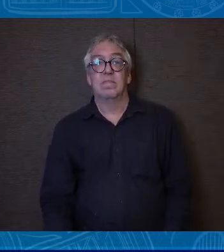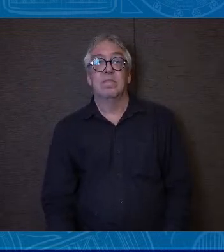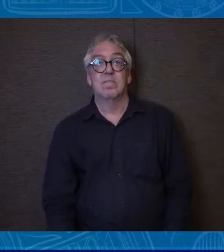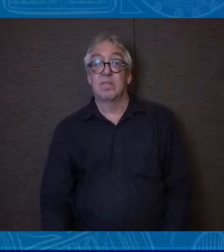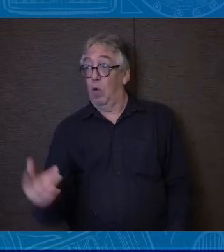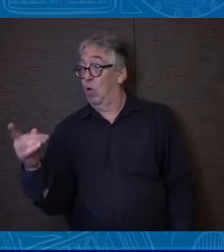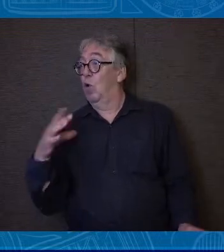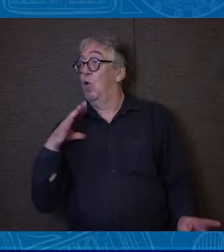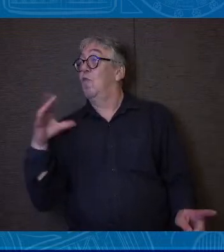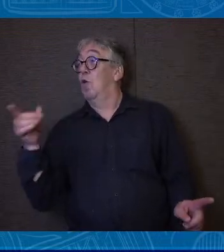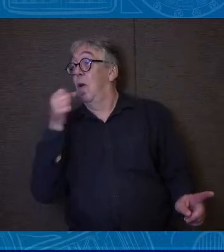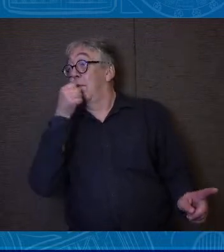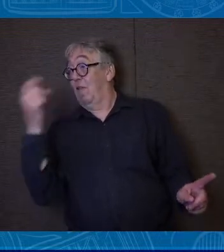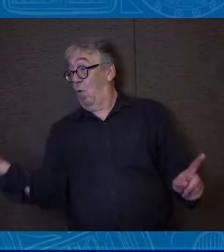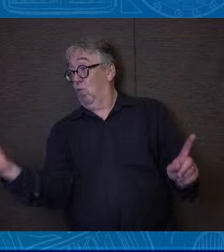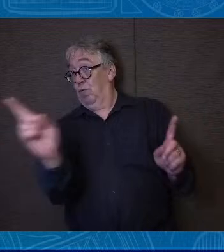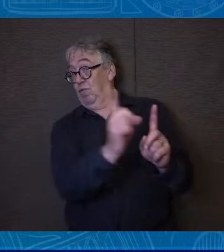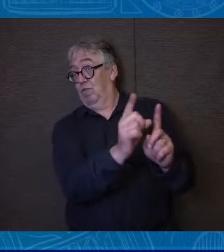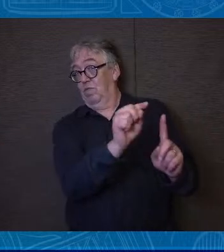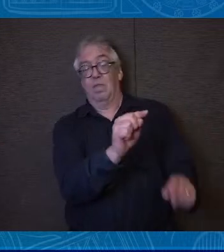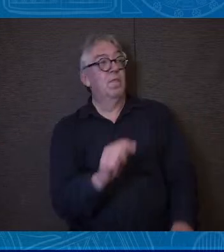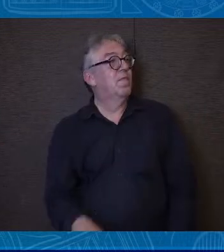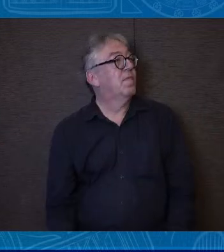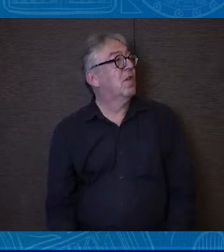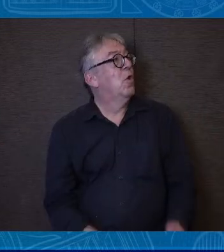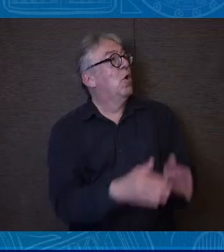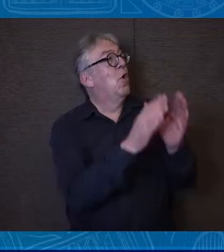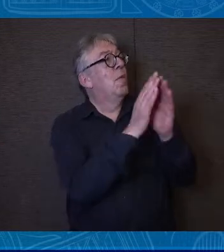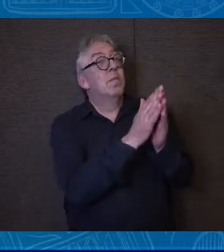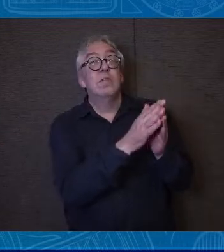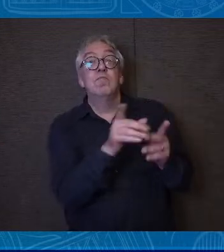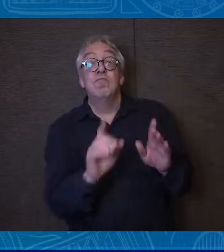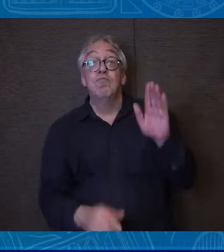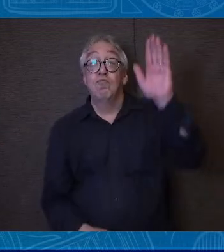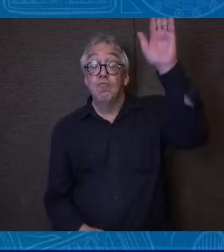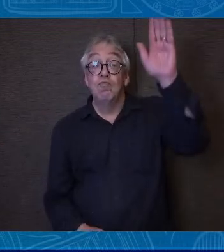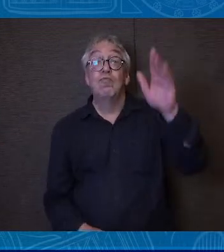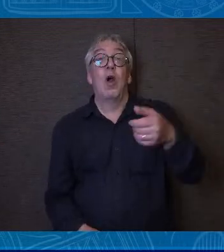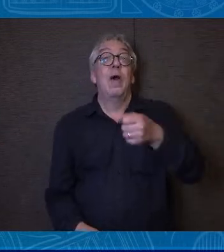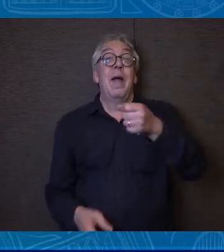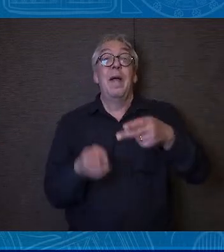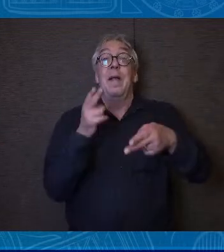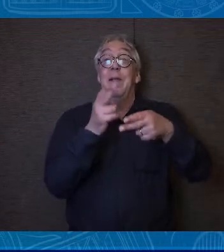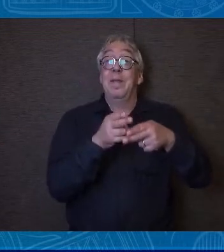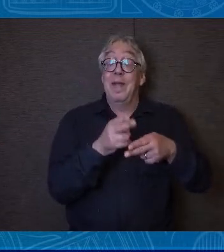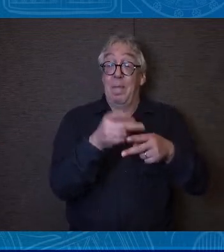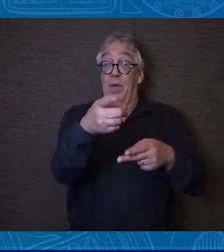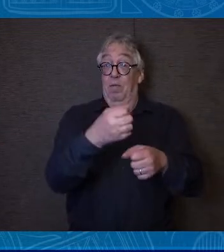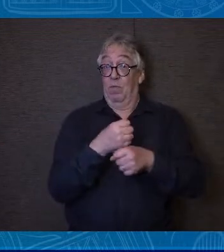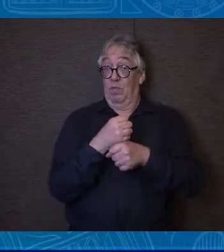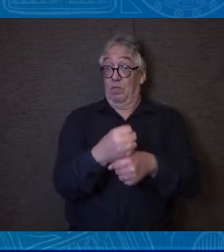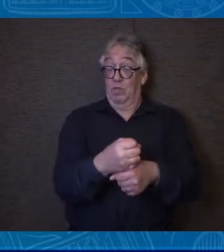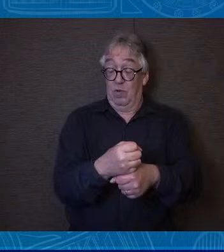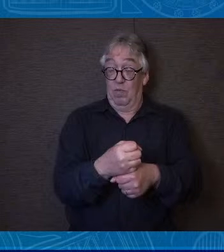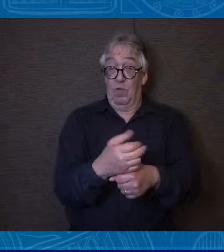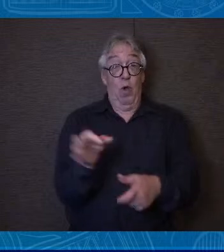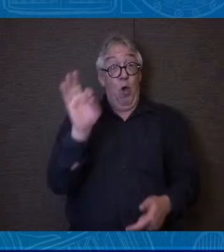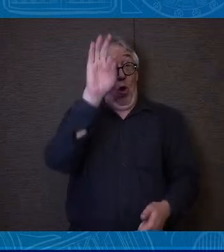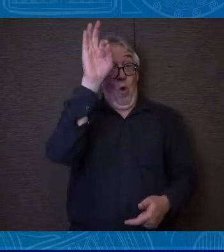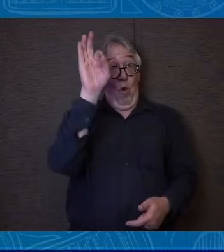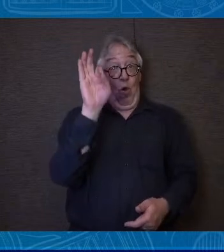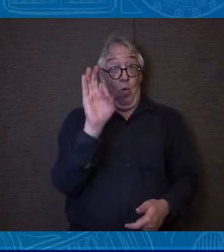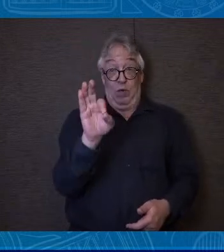you. Please, if you could just state your name, affiliation, and if your question is addressed to